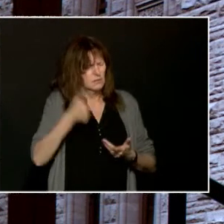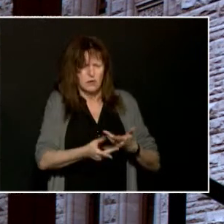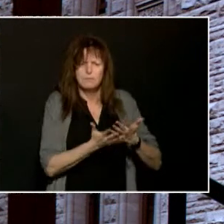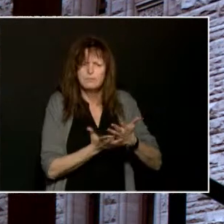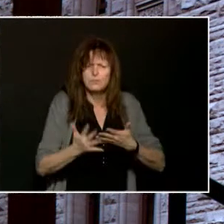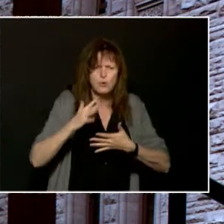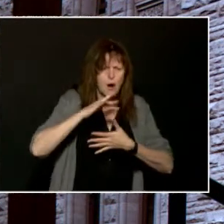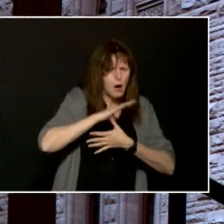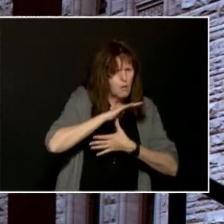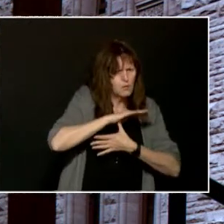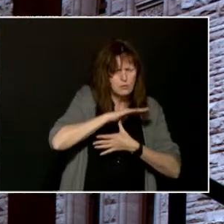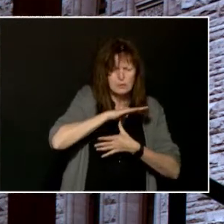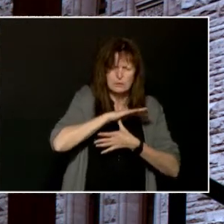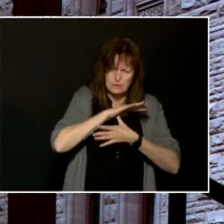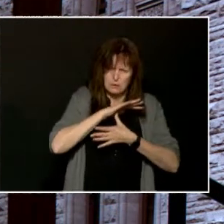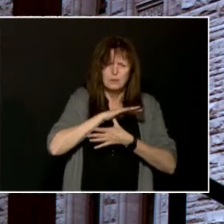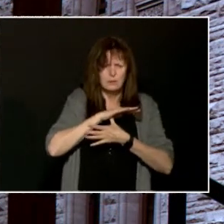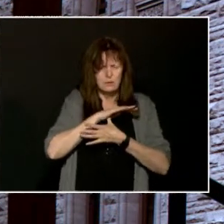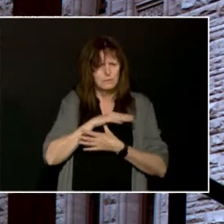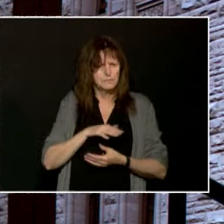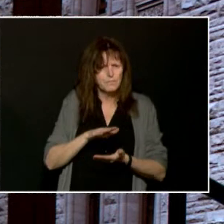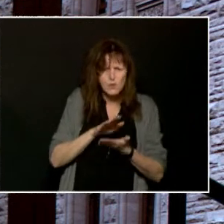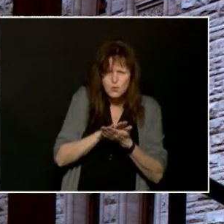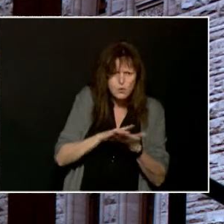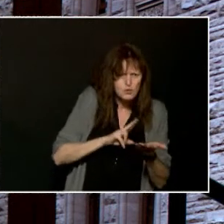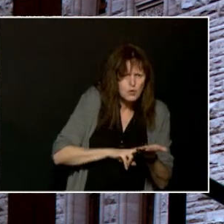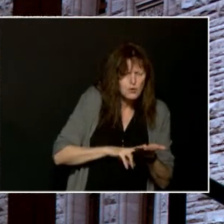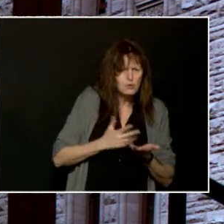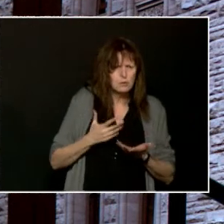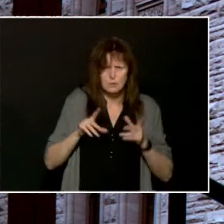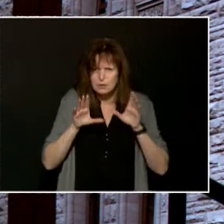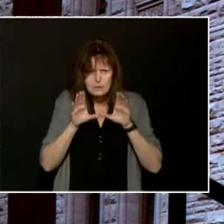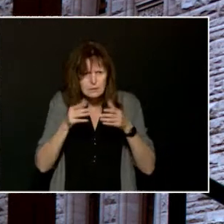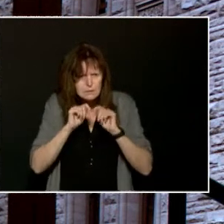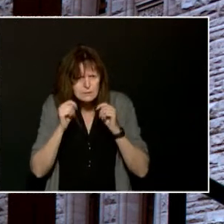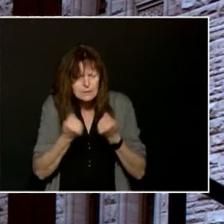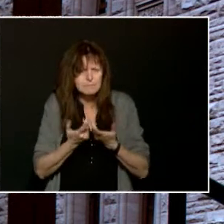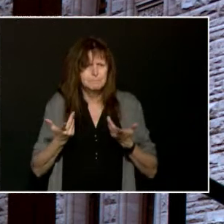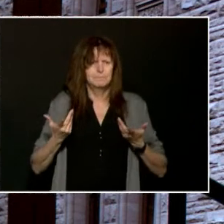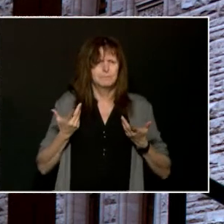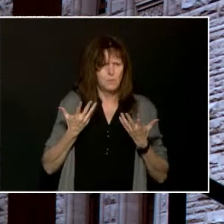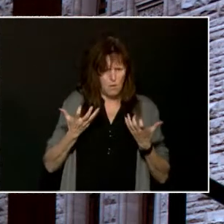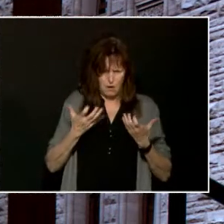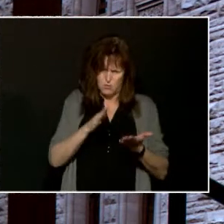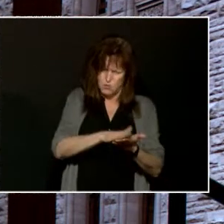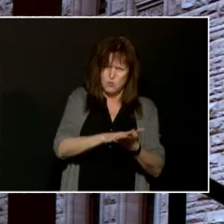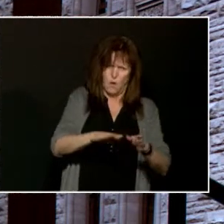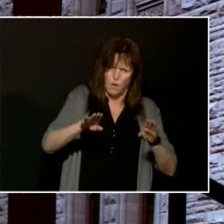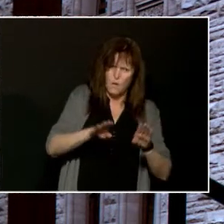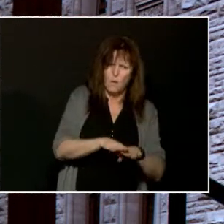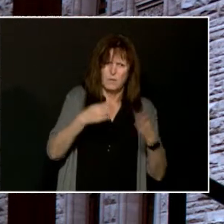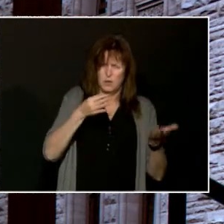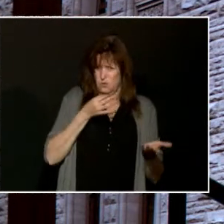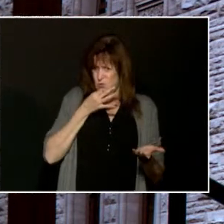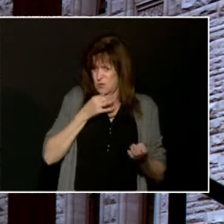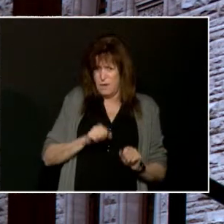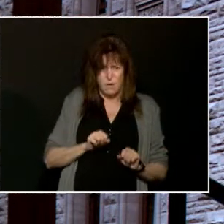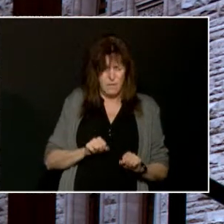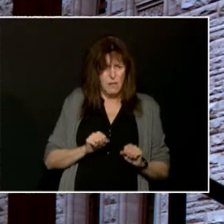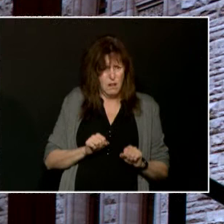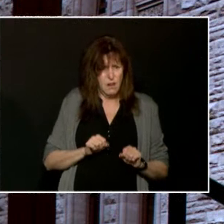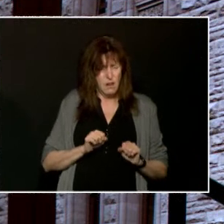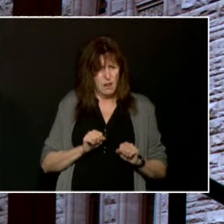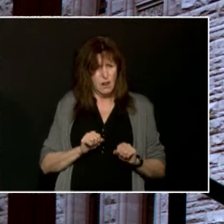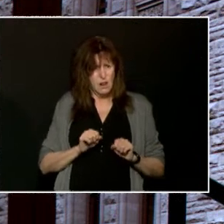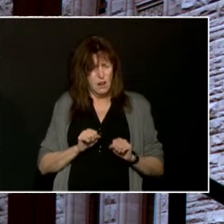of health, their school nurses, and their teams. And, of course, would like to see the schools open as soon as they can be in a way